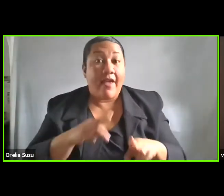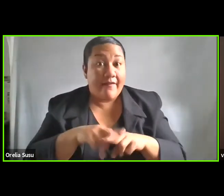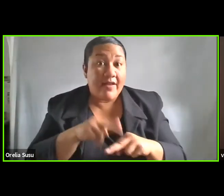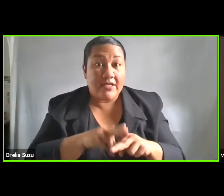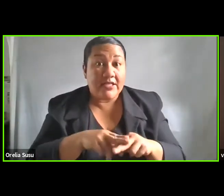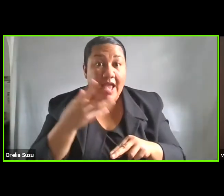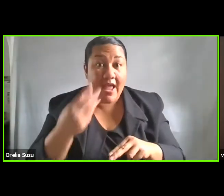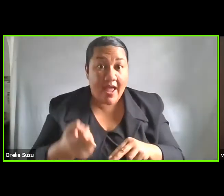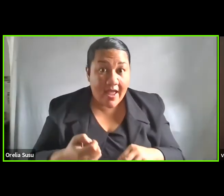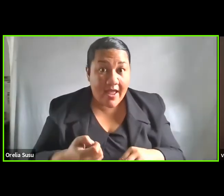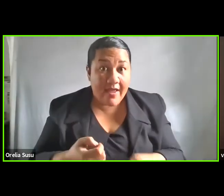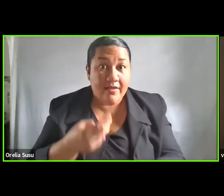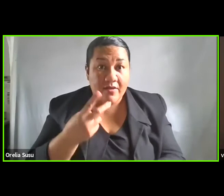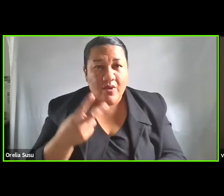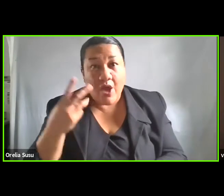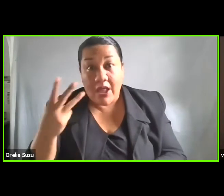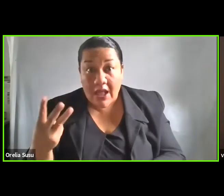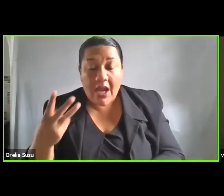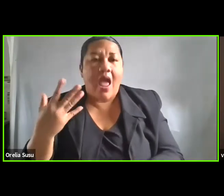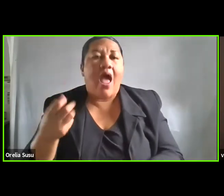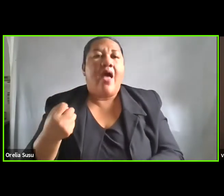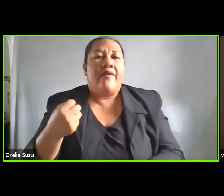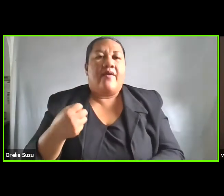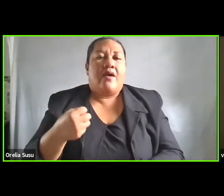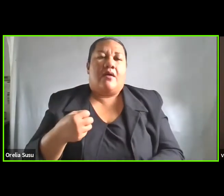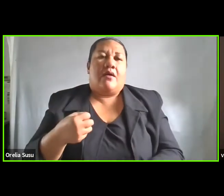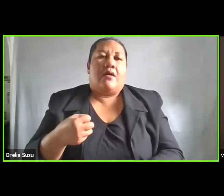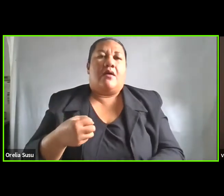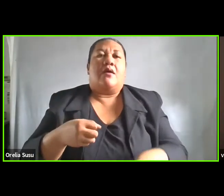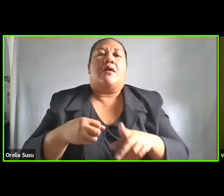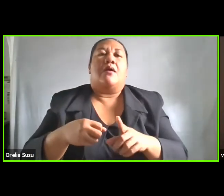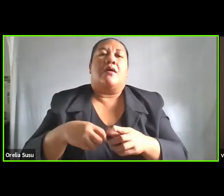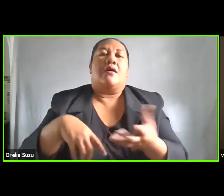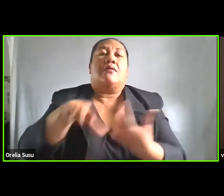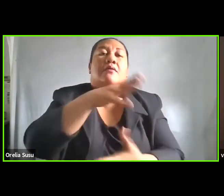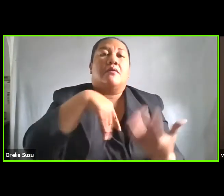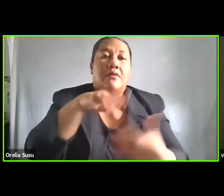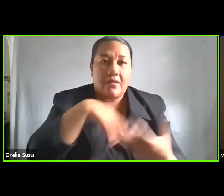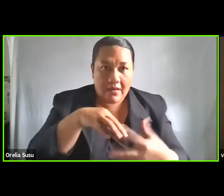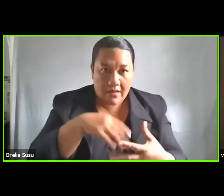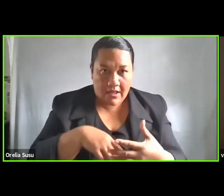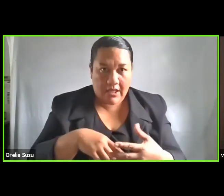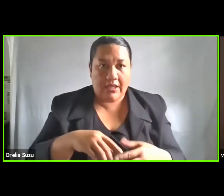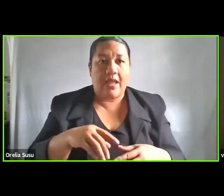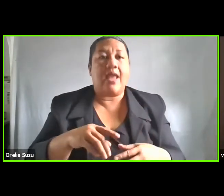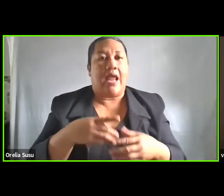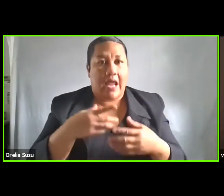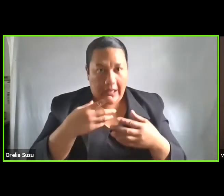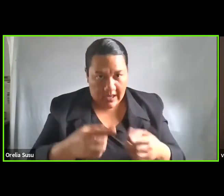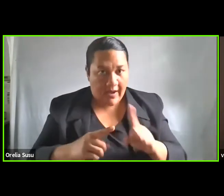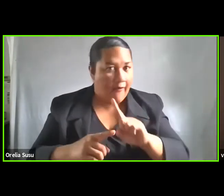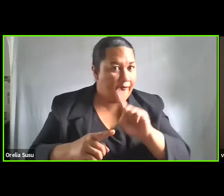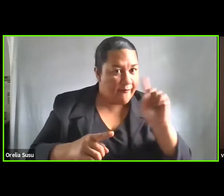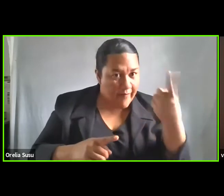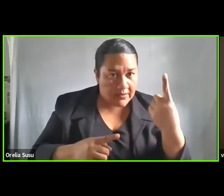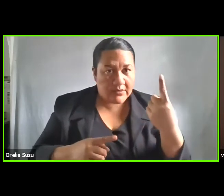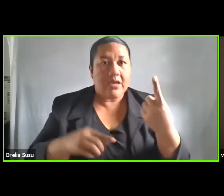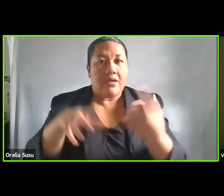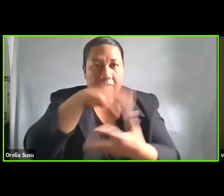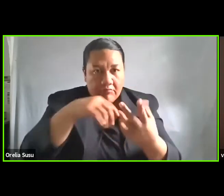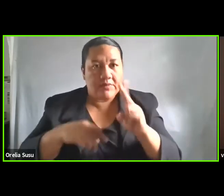three consecutive cyclones and a pandemic with the first and second wave at present. Violence